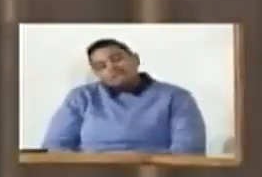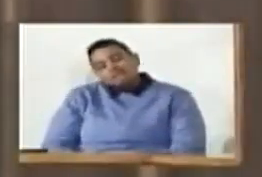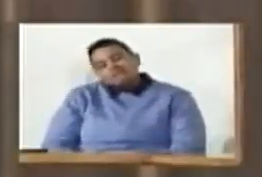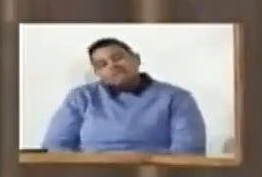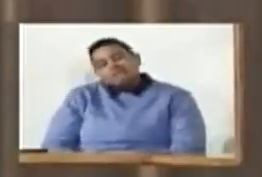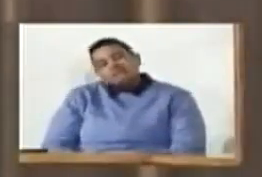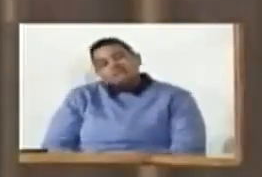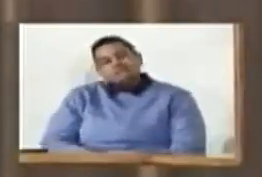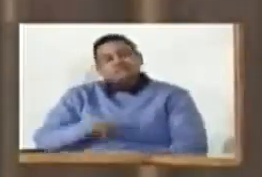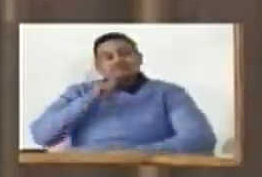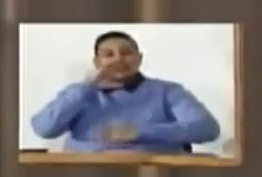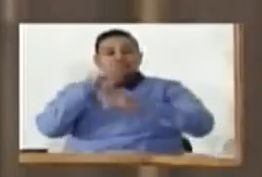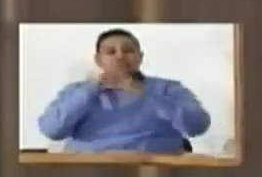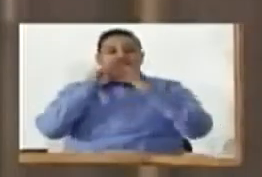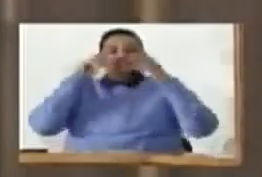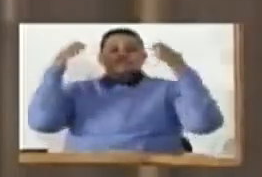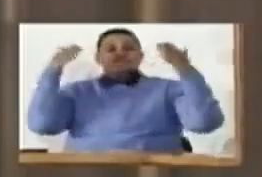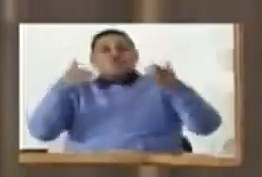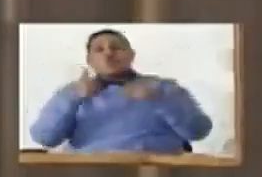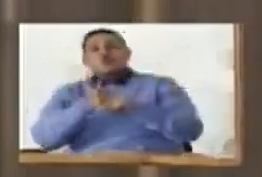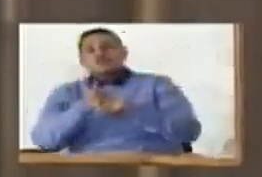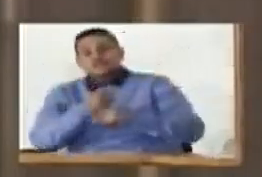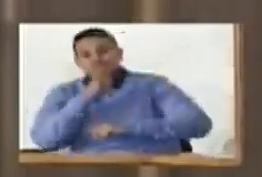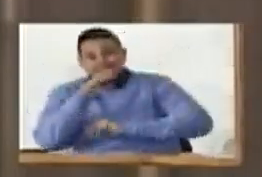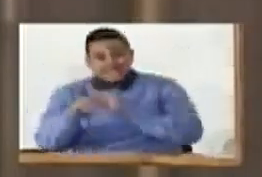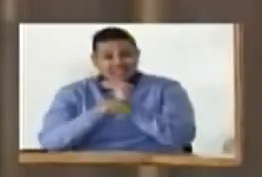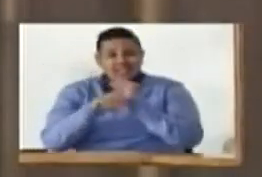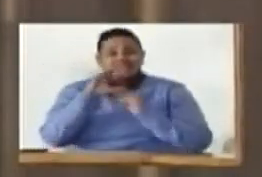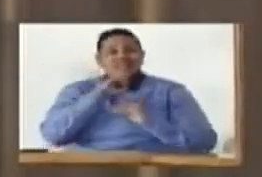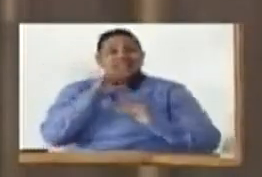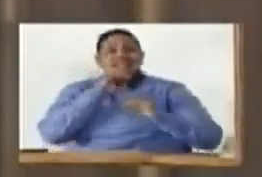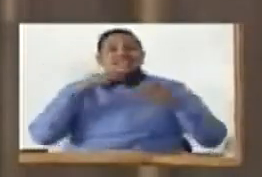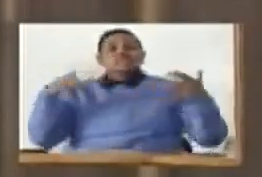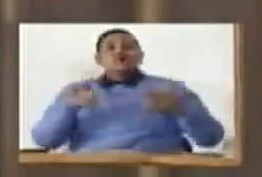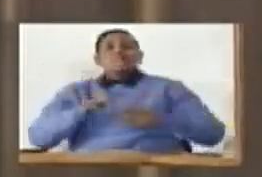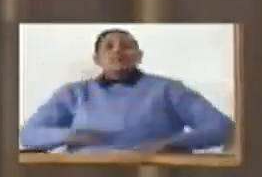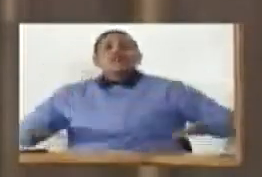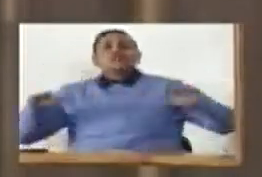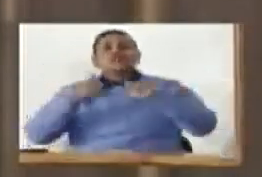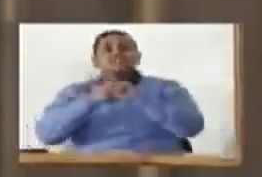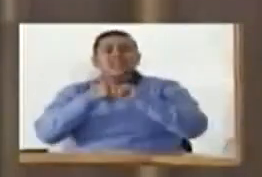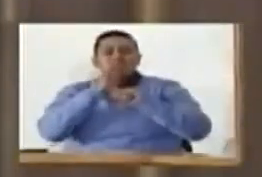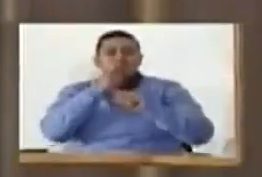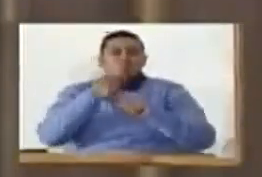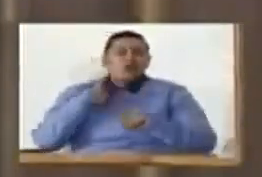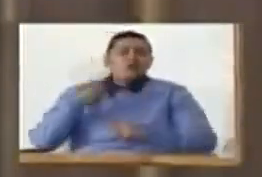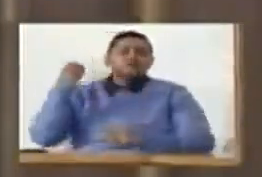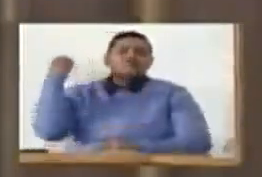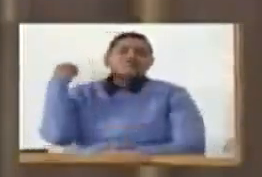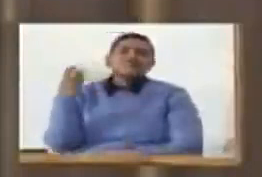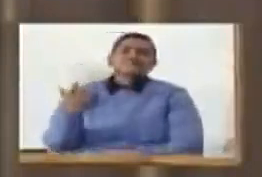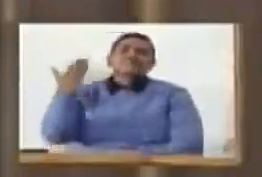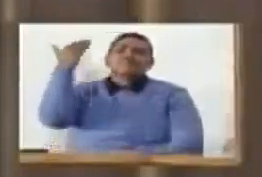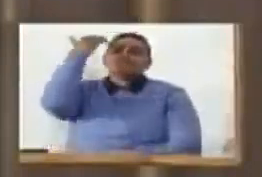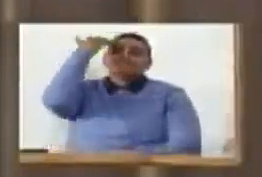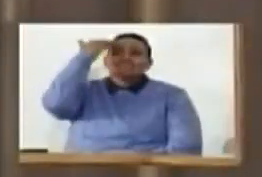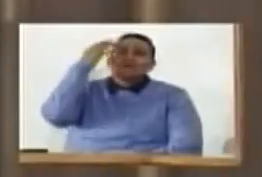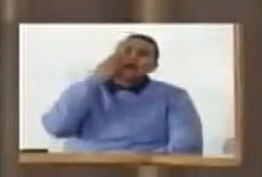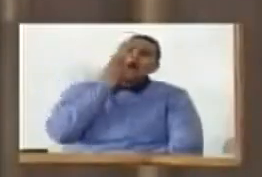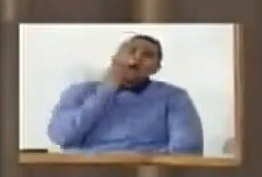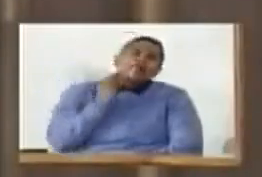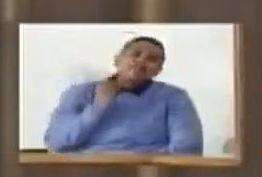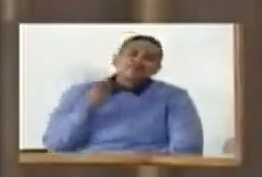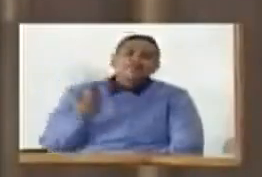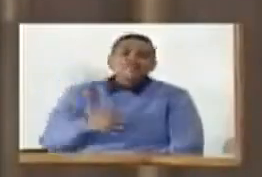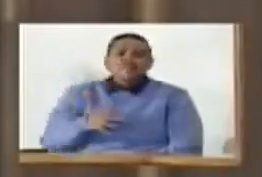As part of a focus on the aged population who have a wealth of knowledge and experience, we